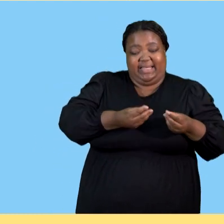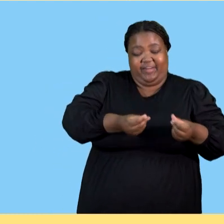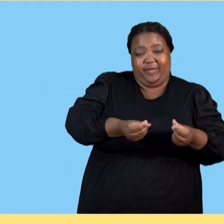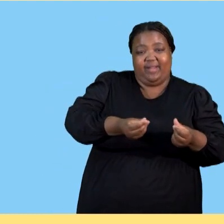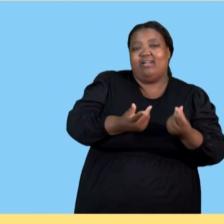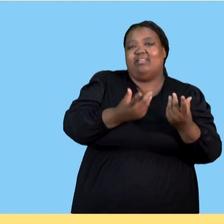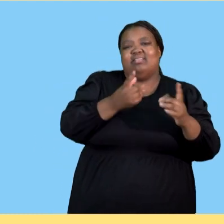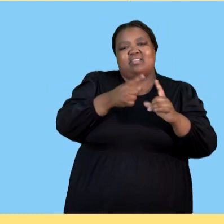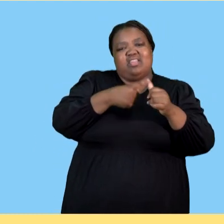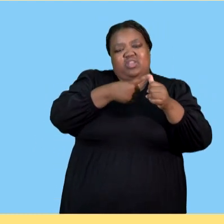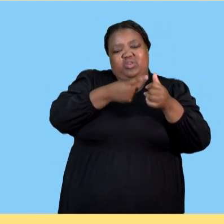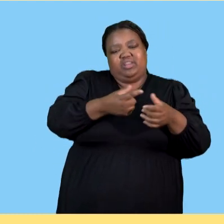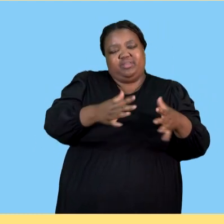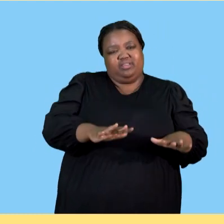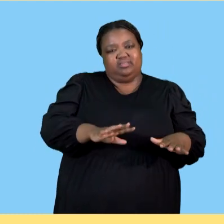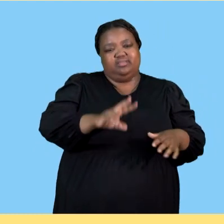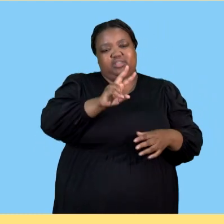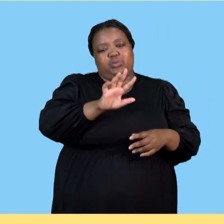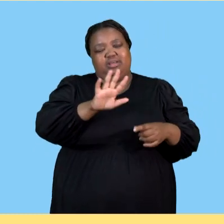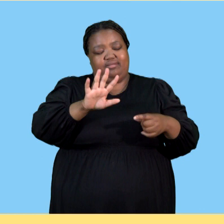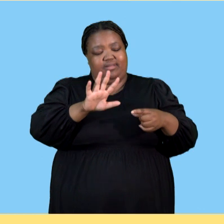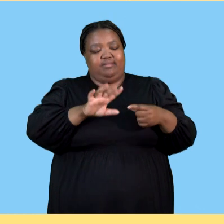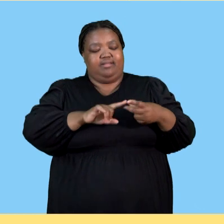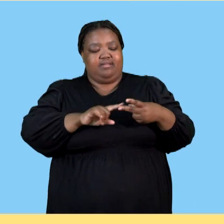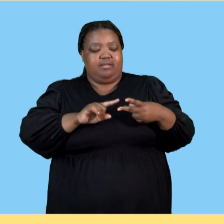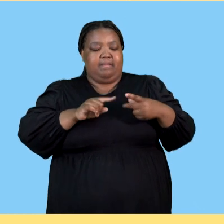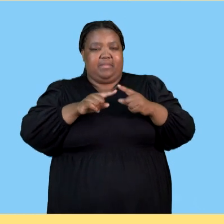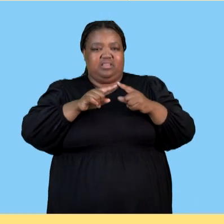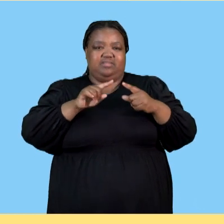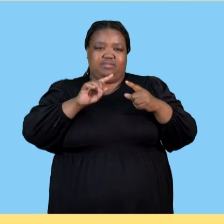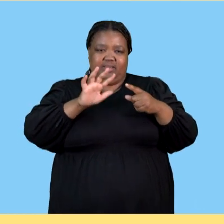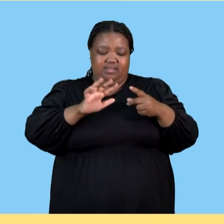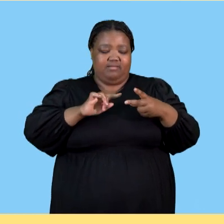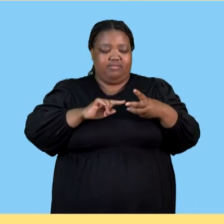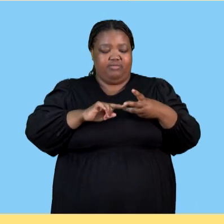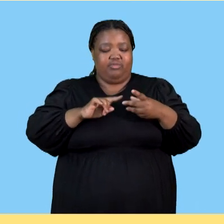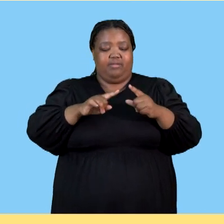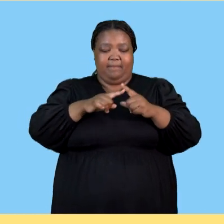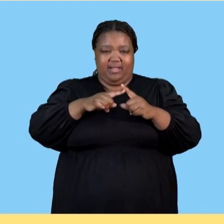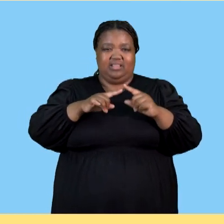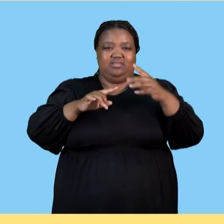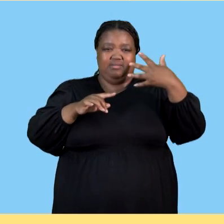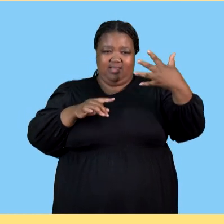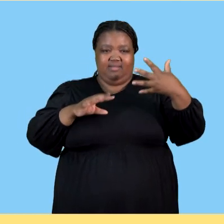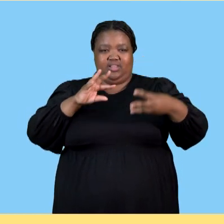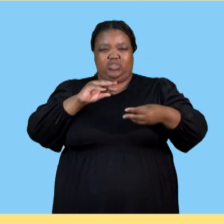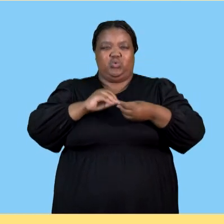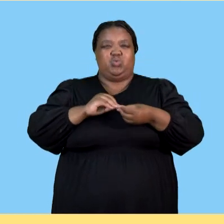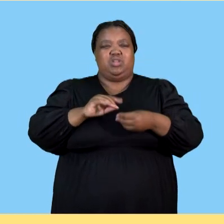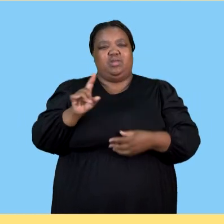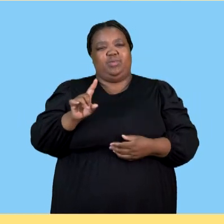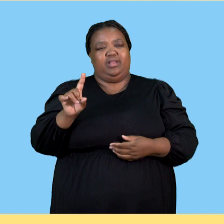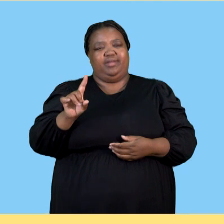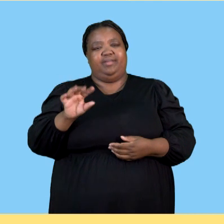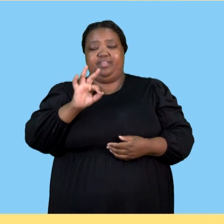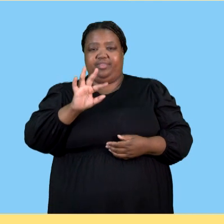direct material cost per kite. Remember, we say 25 plus 5 plus 5. And